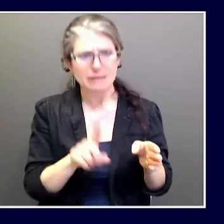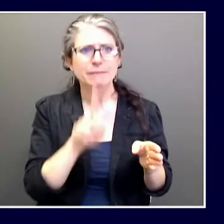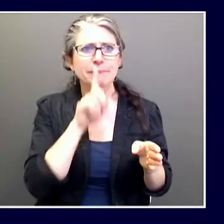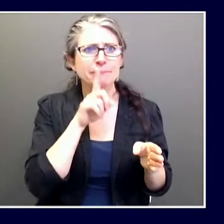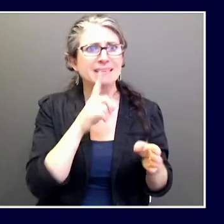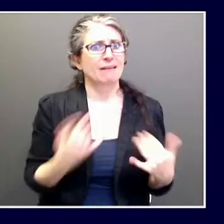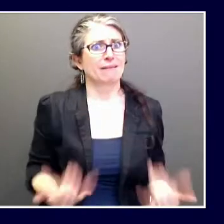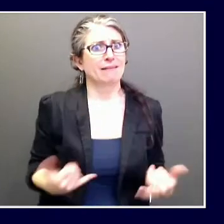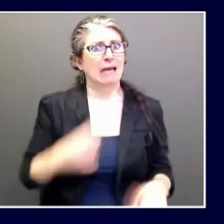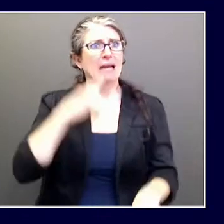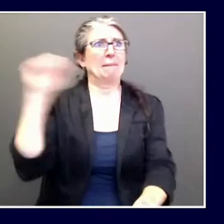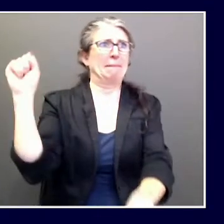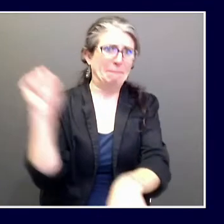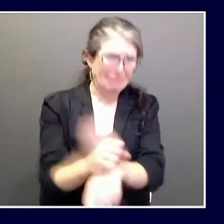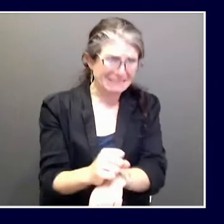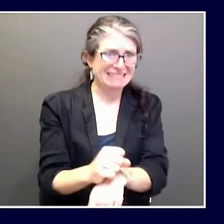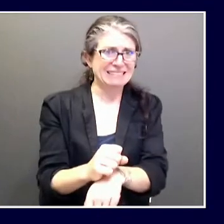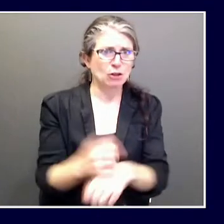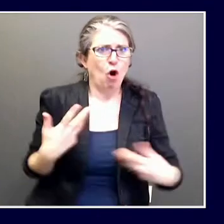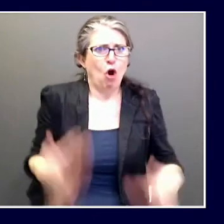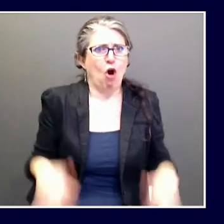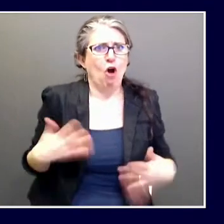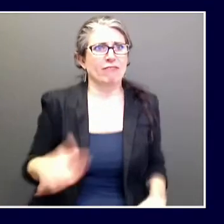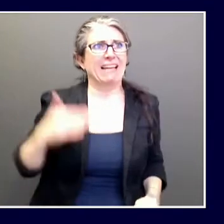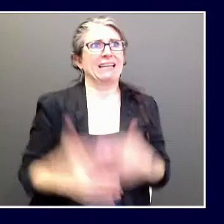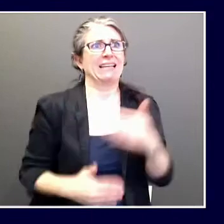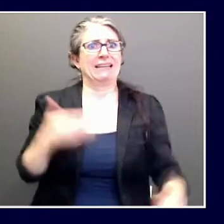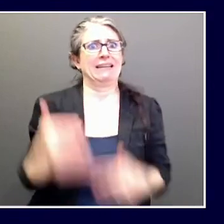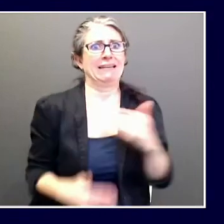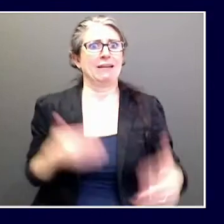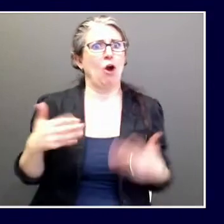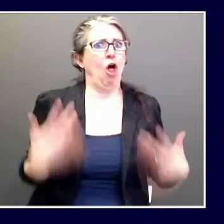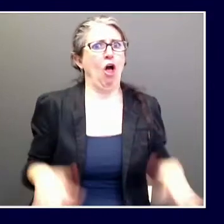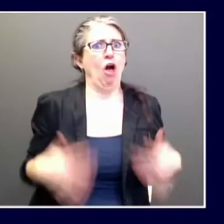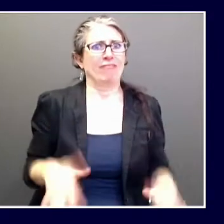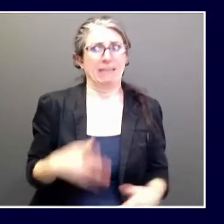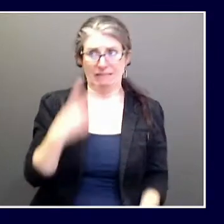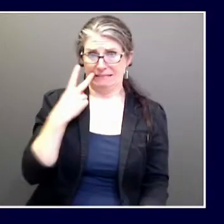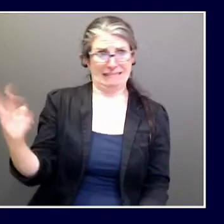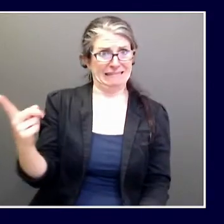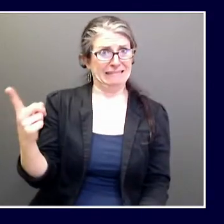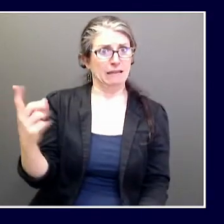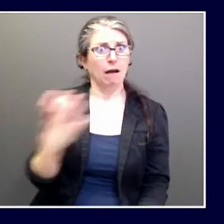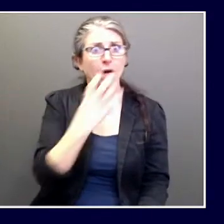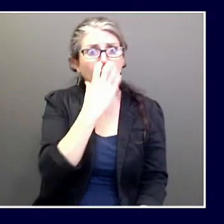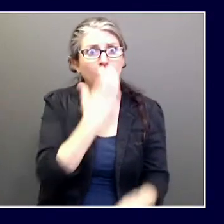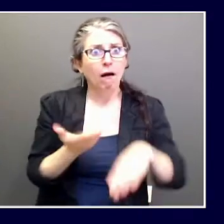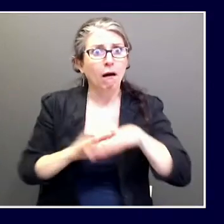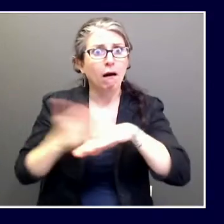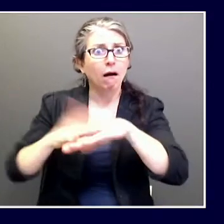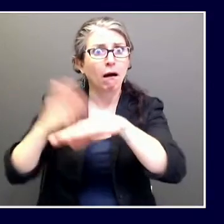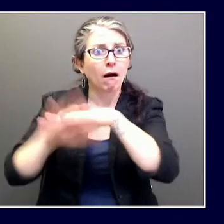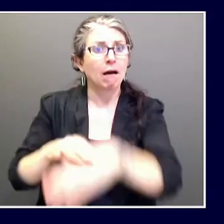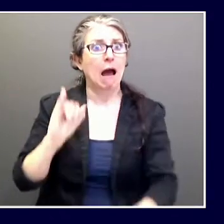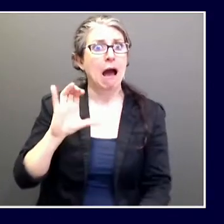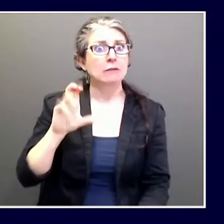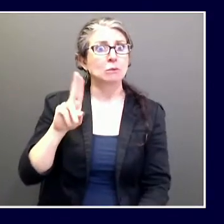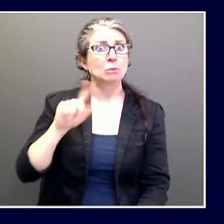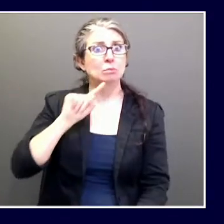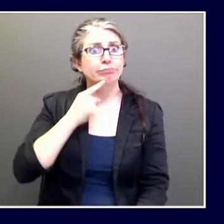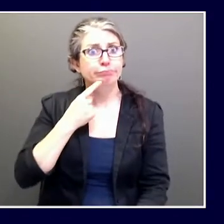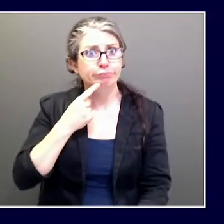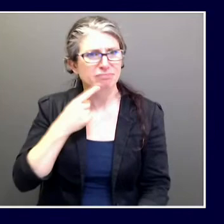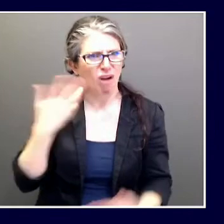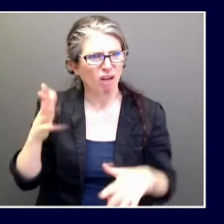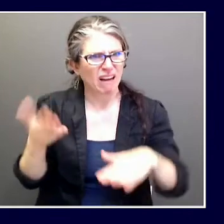hospitals with COVID-19. That has taken the form of a very targeted approach based